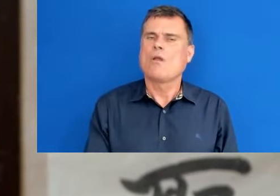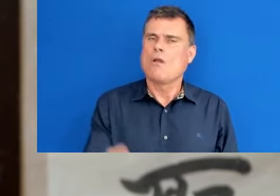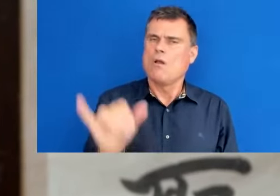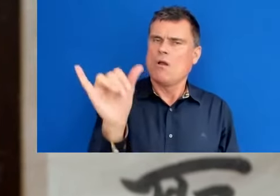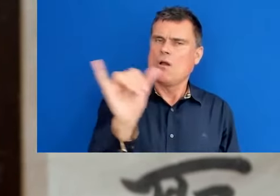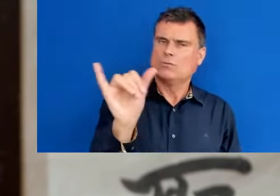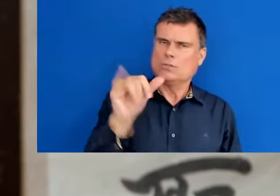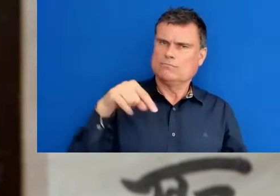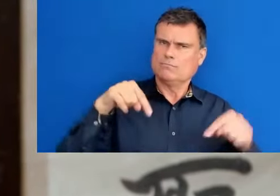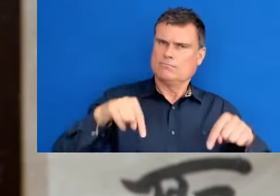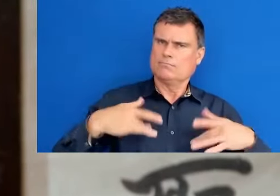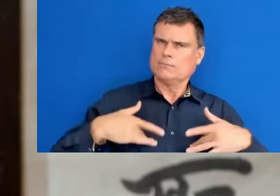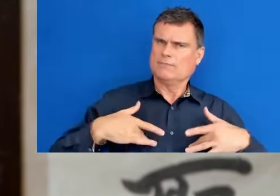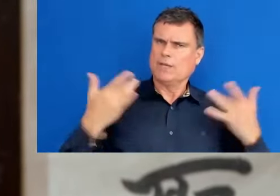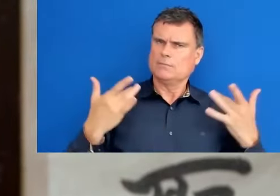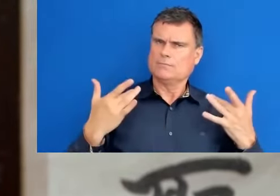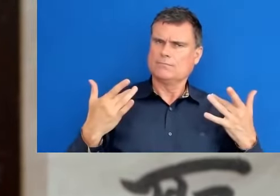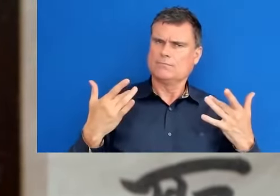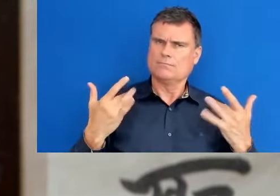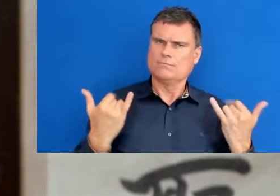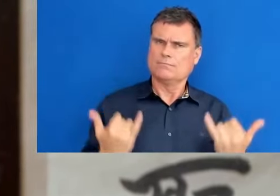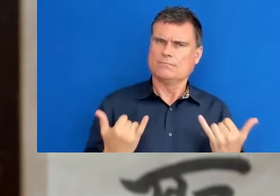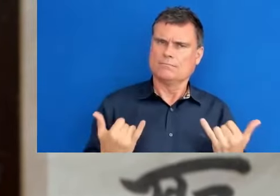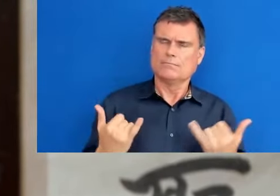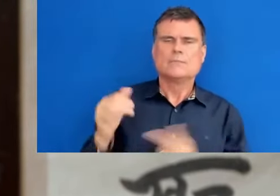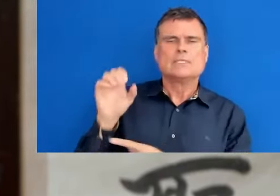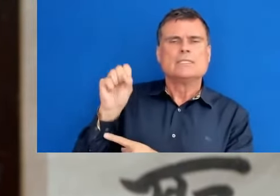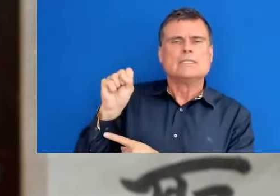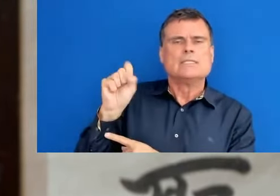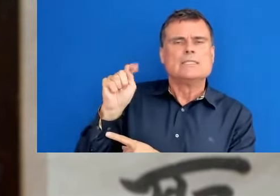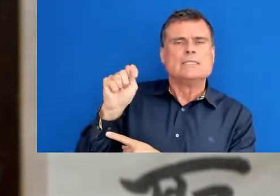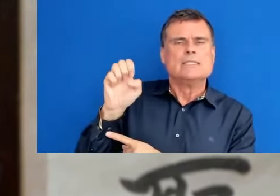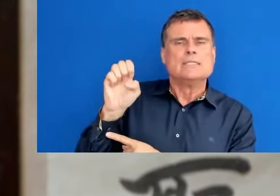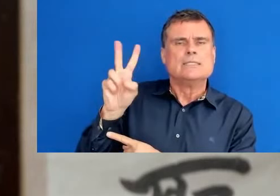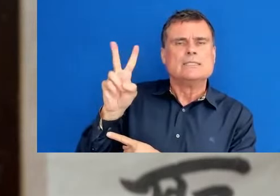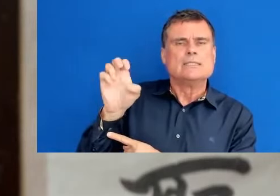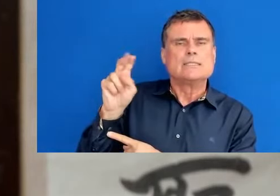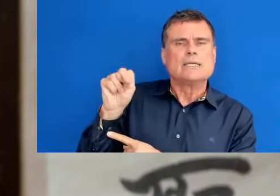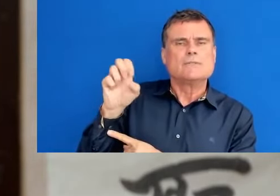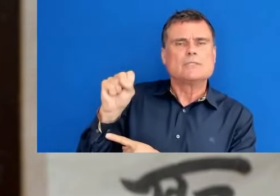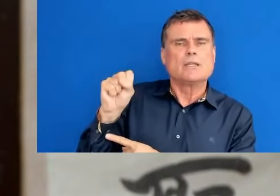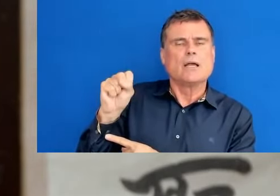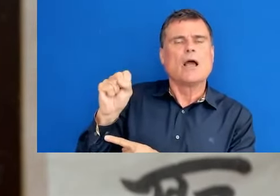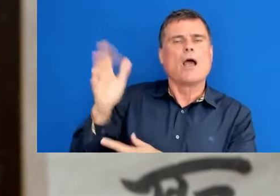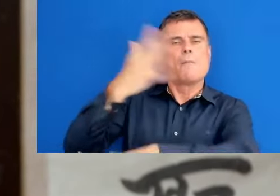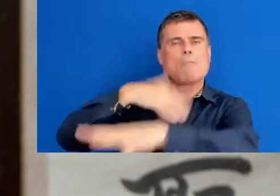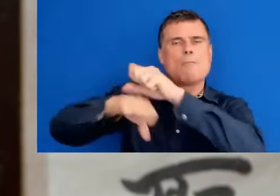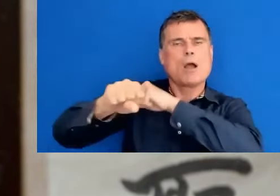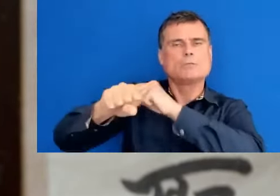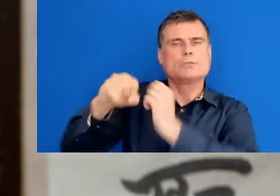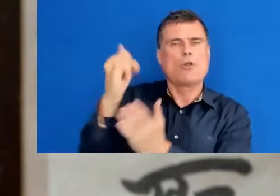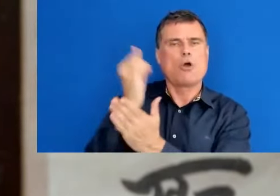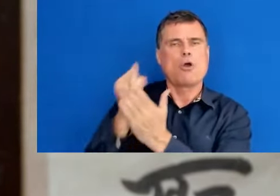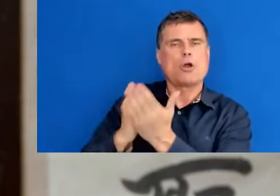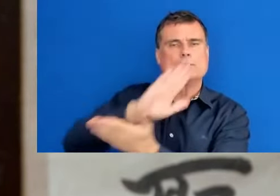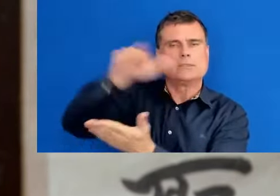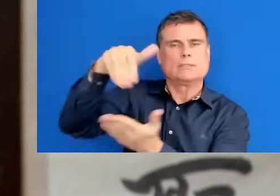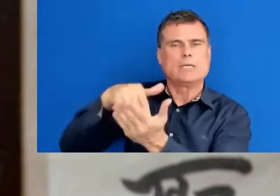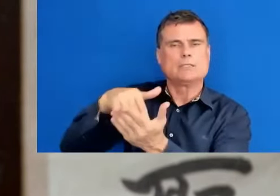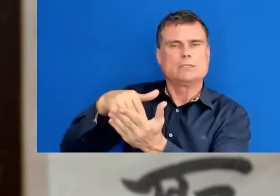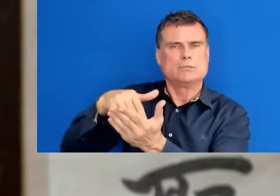And it's apt to be holding this event here today in the Steveston Martial Arts Centre, which has served as a centre for martial arts in the area for 50